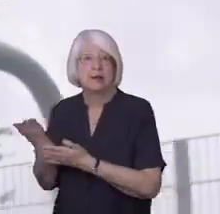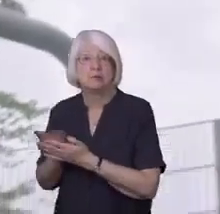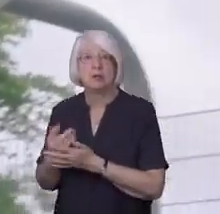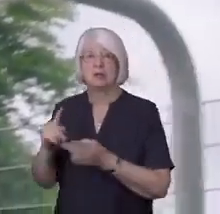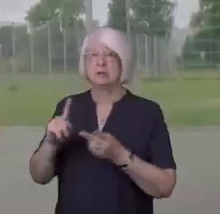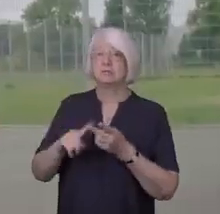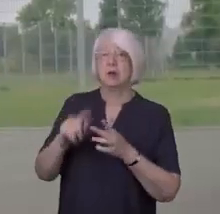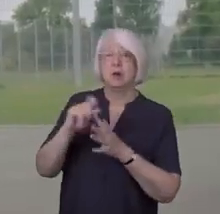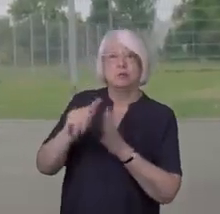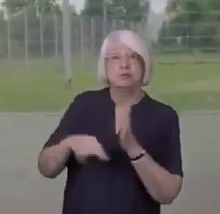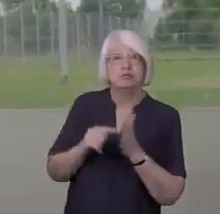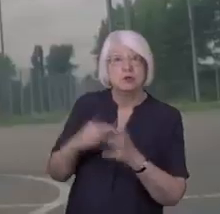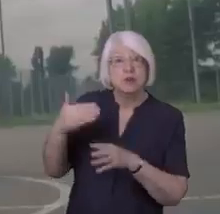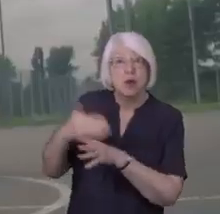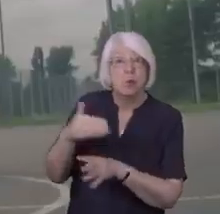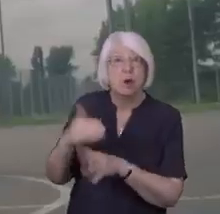workers.